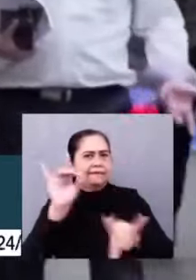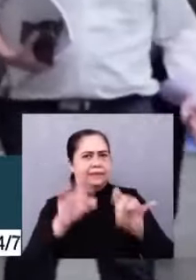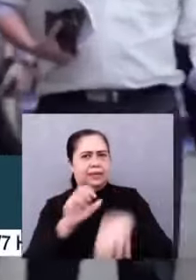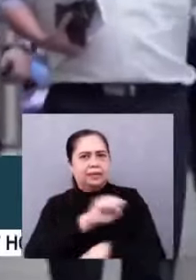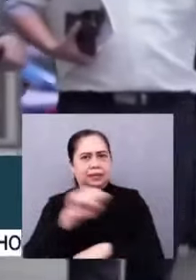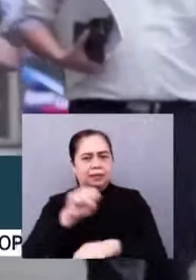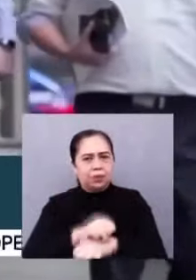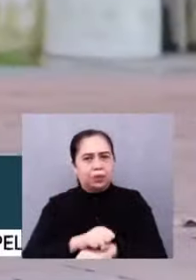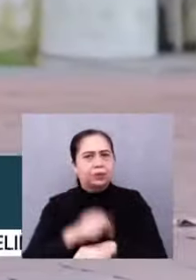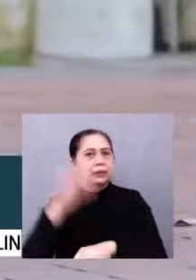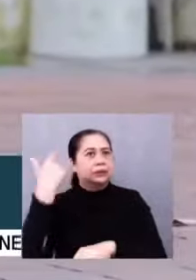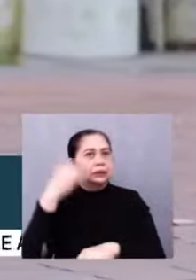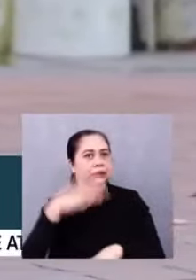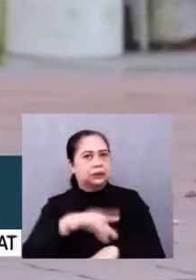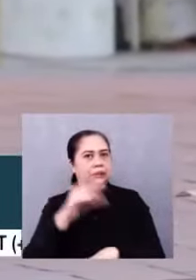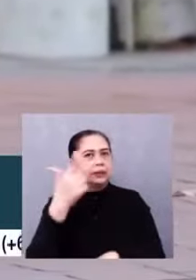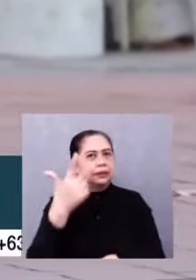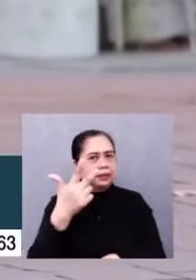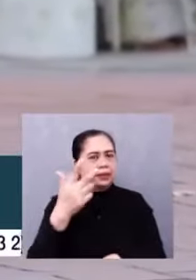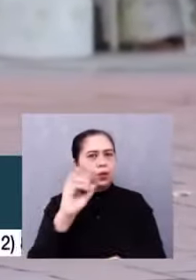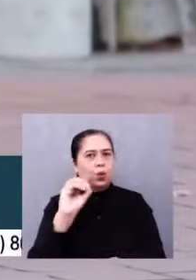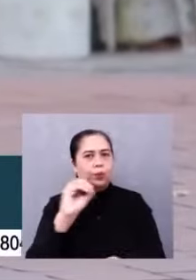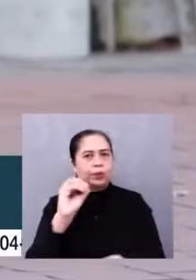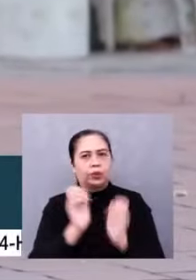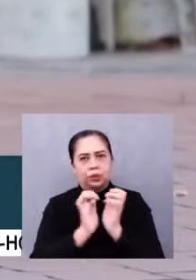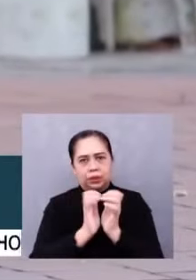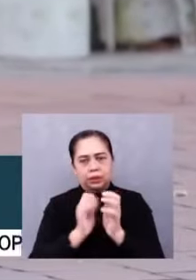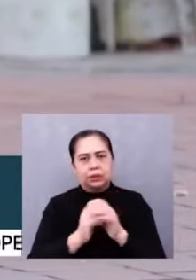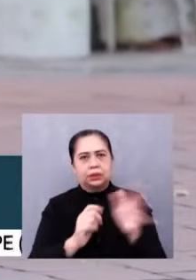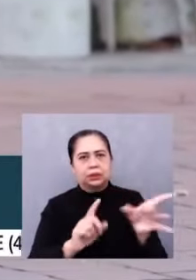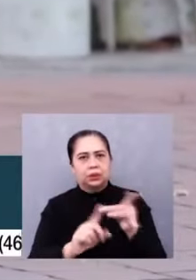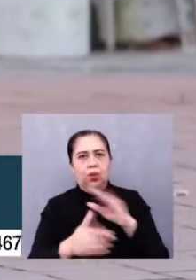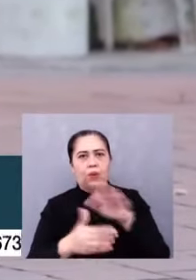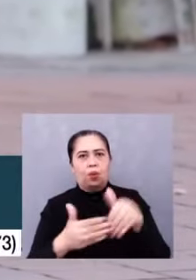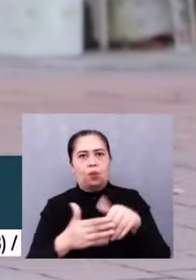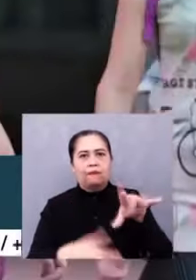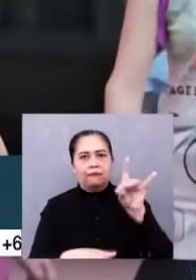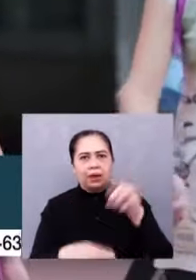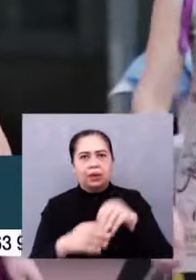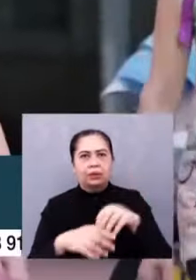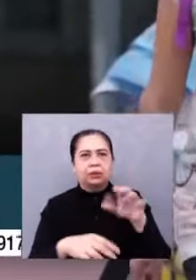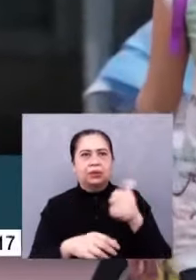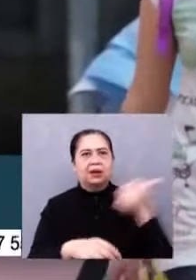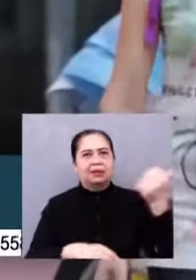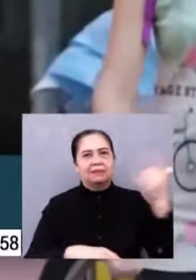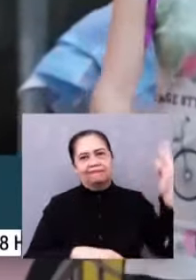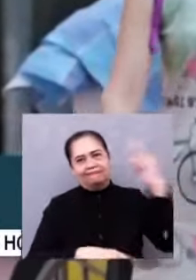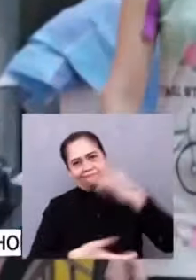previously detected three Omicron cases, all found in overseas travelers.